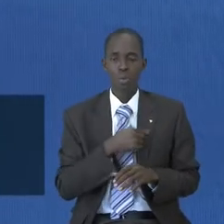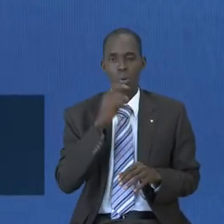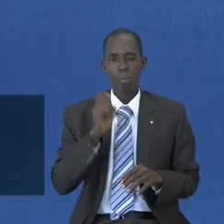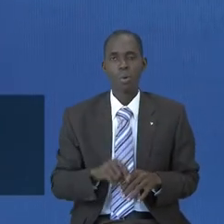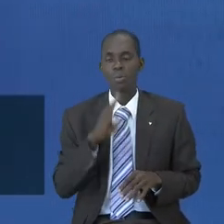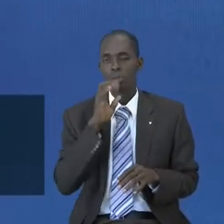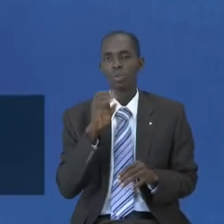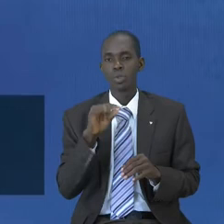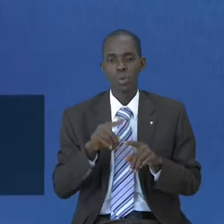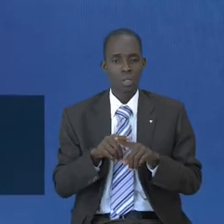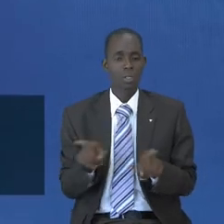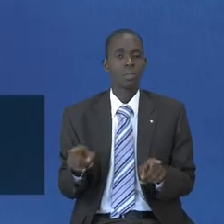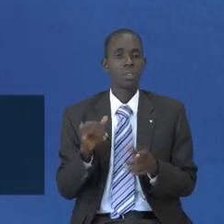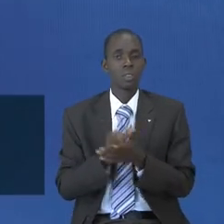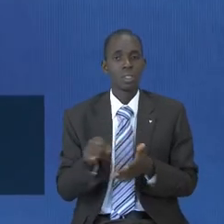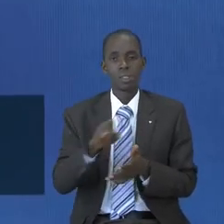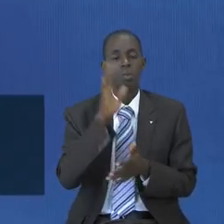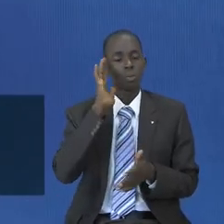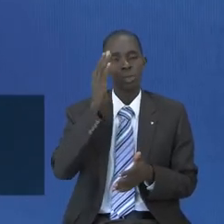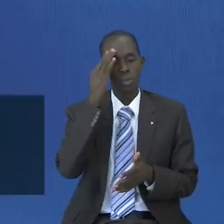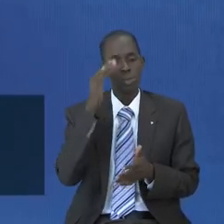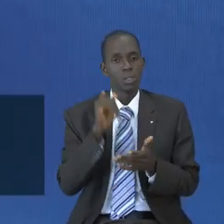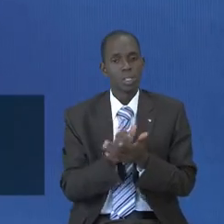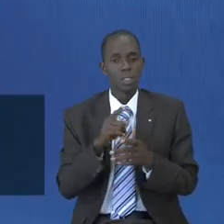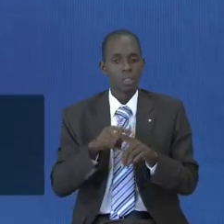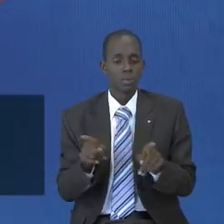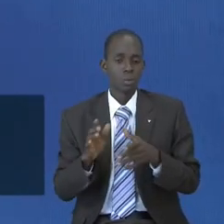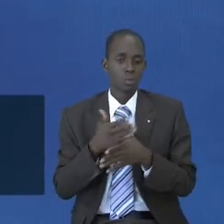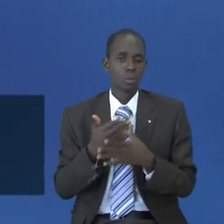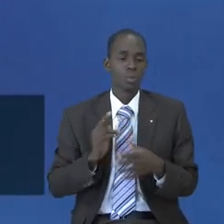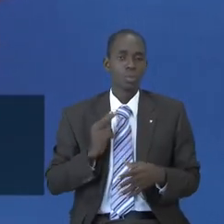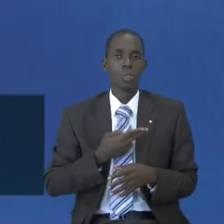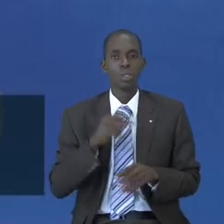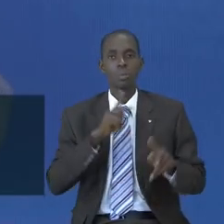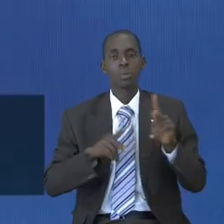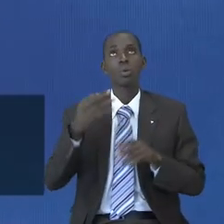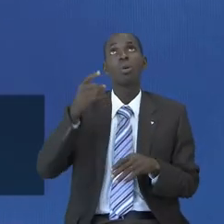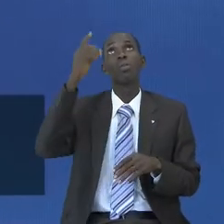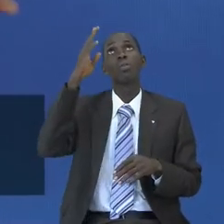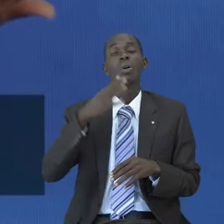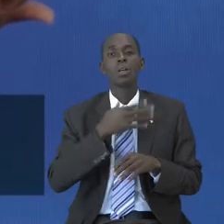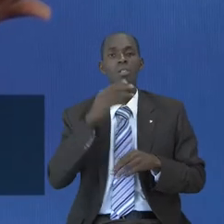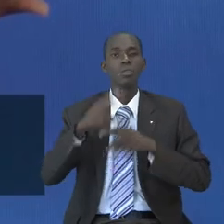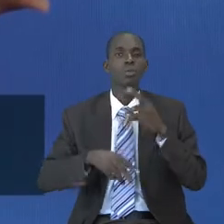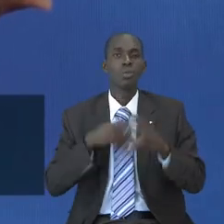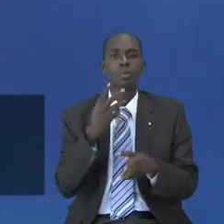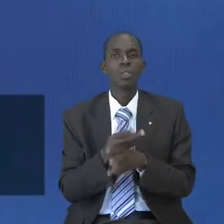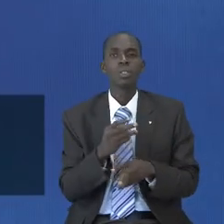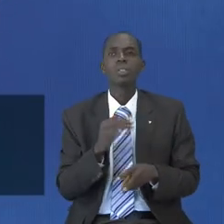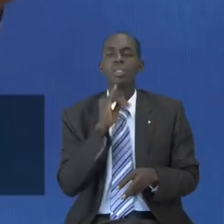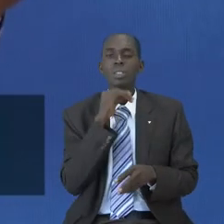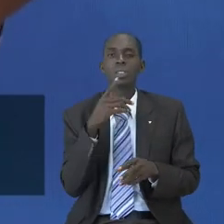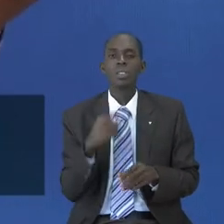will know that the difference between us, the people of God, and the world is the difference